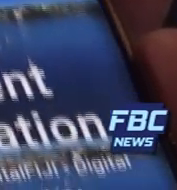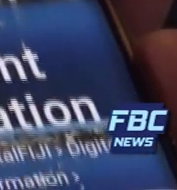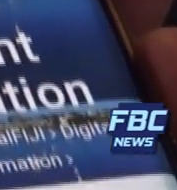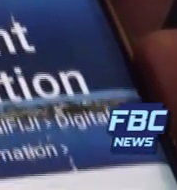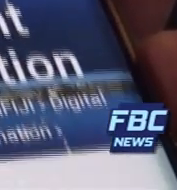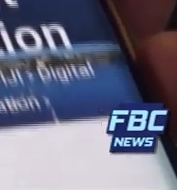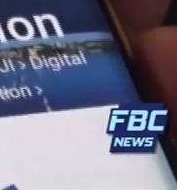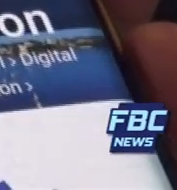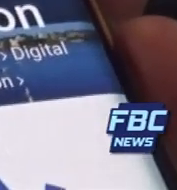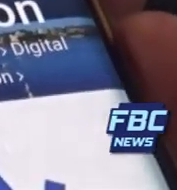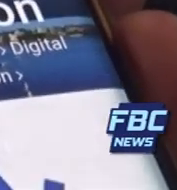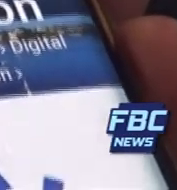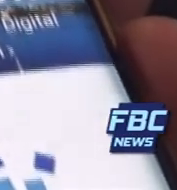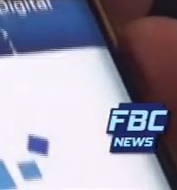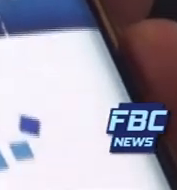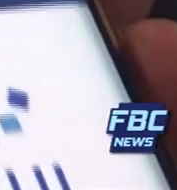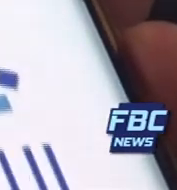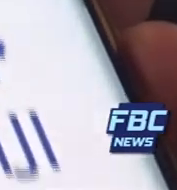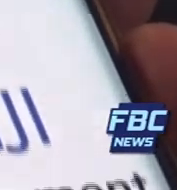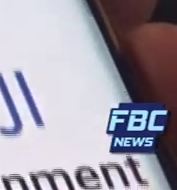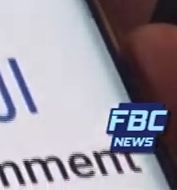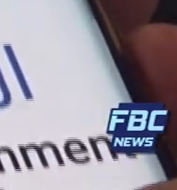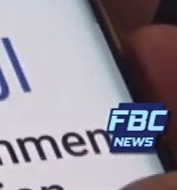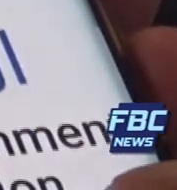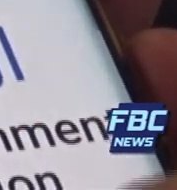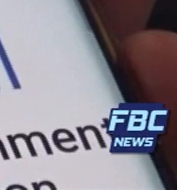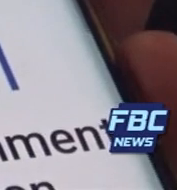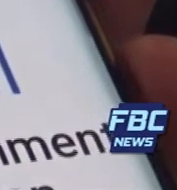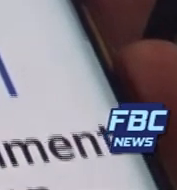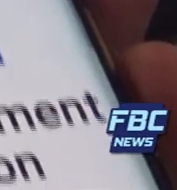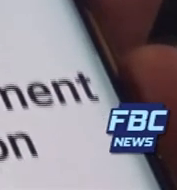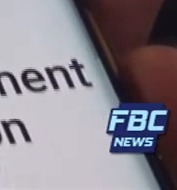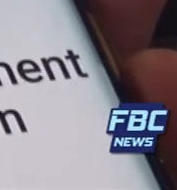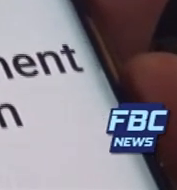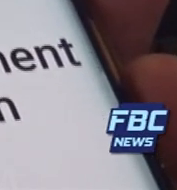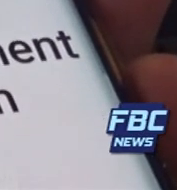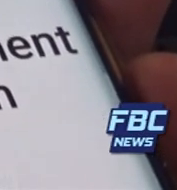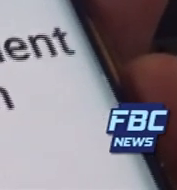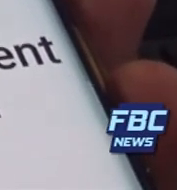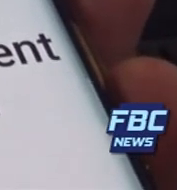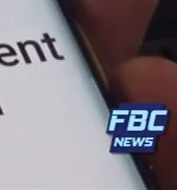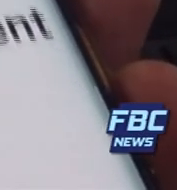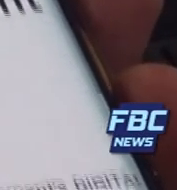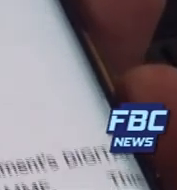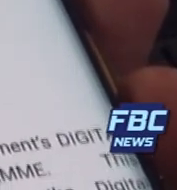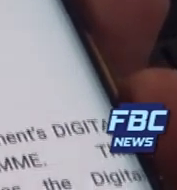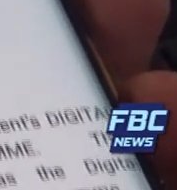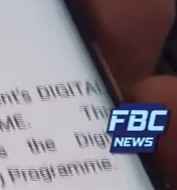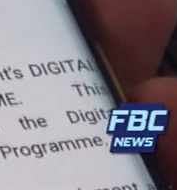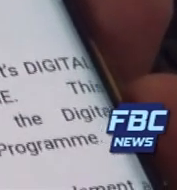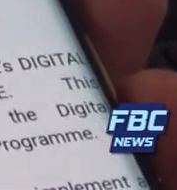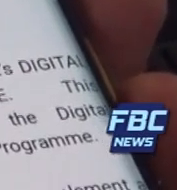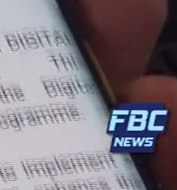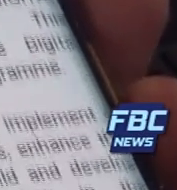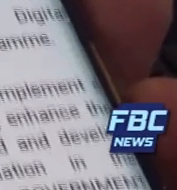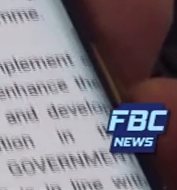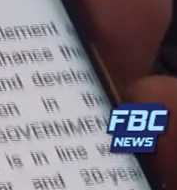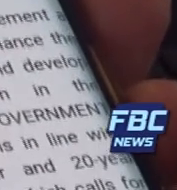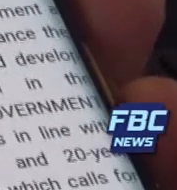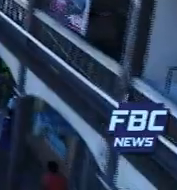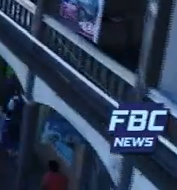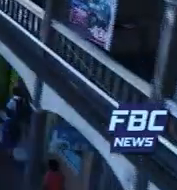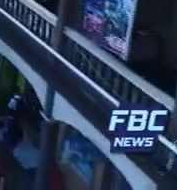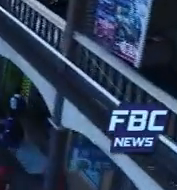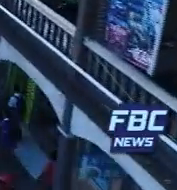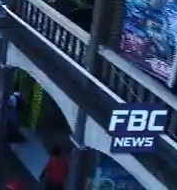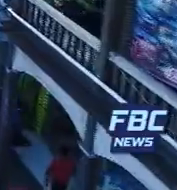470 in January 2019. In Suva, 193 new business licenses were